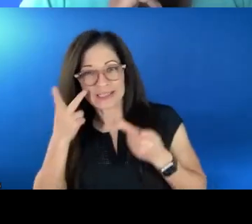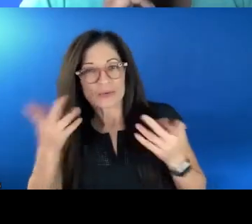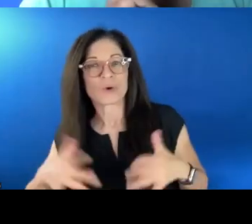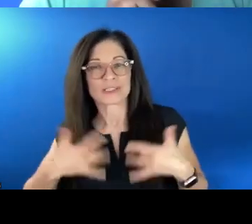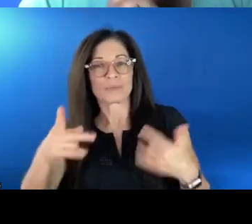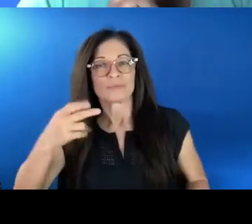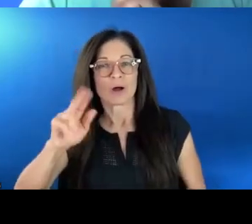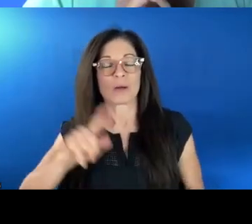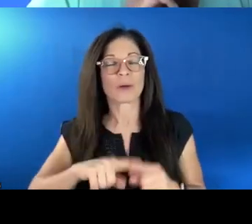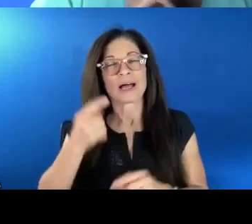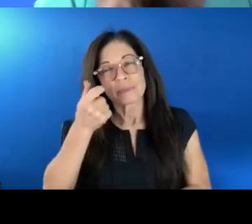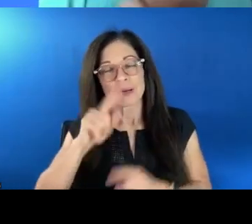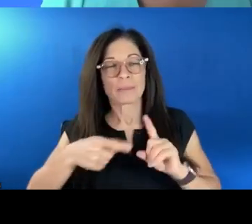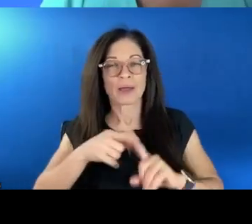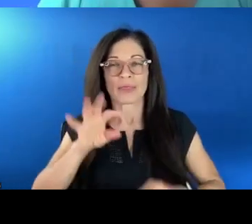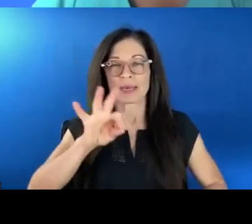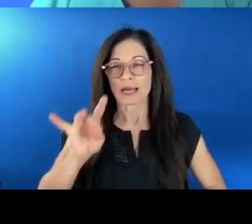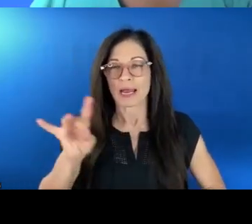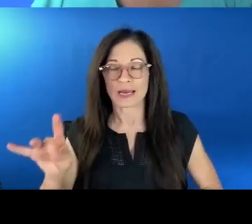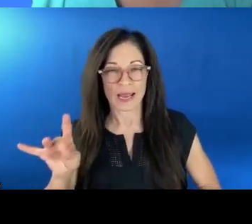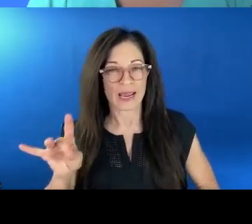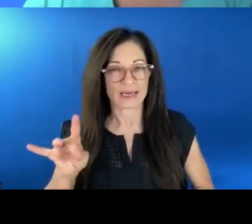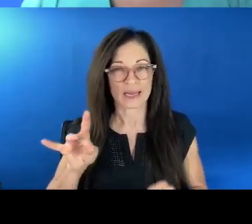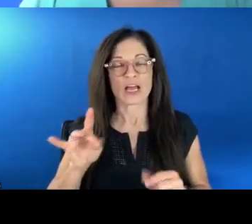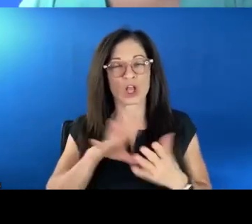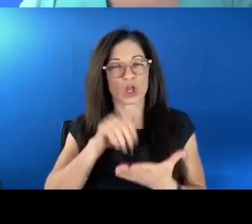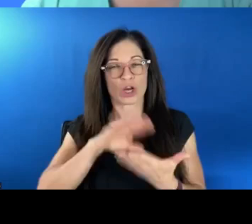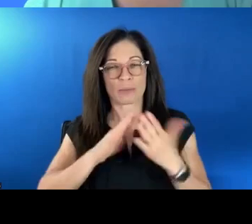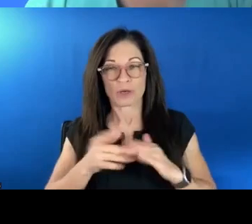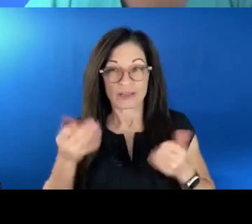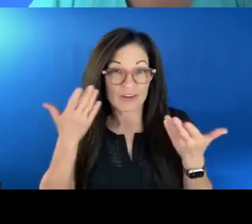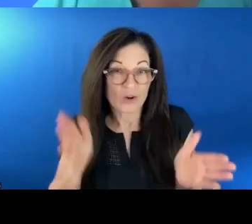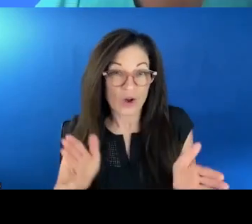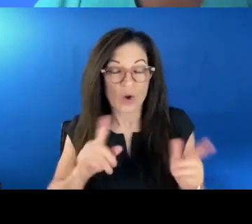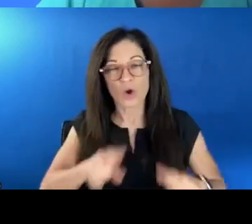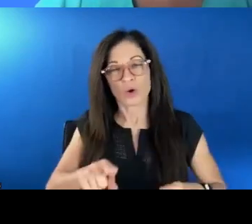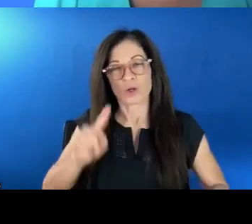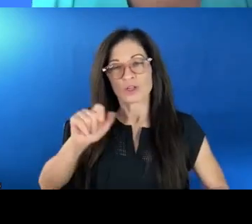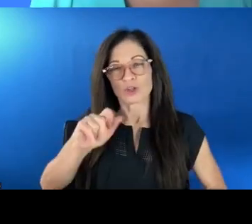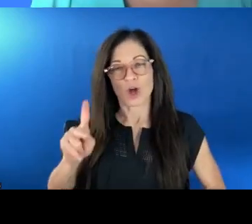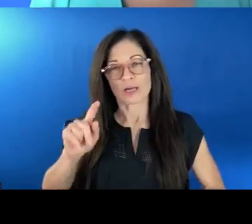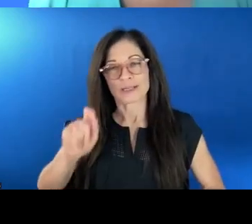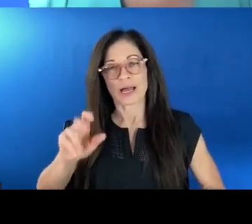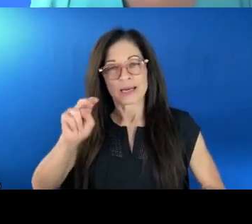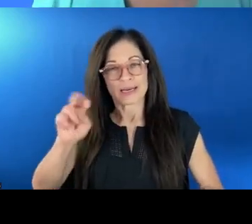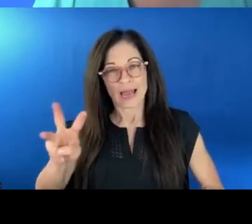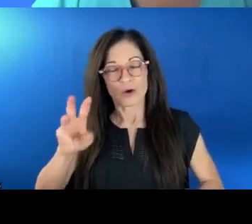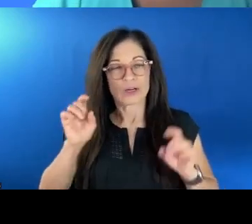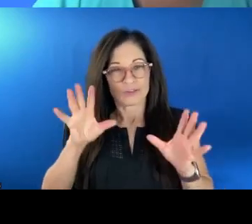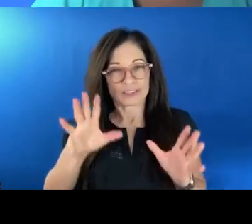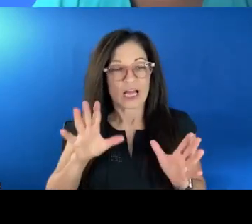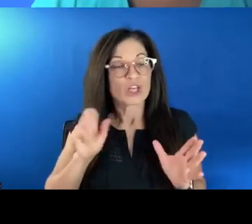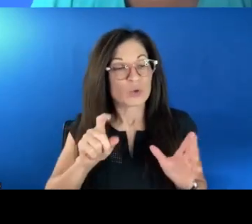learning community, the Crisis Jam. If you're not familiar, you can go to talk.crisisnow.com where you can register for the jam. Again, you need